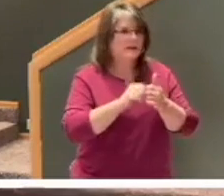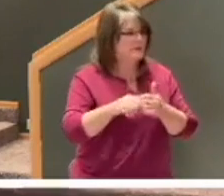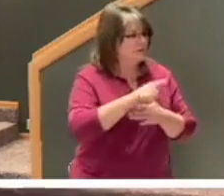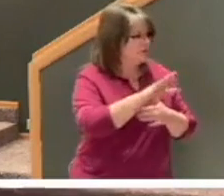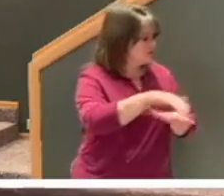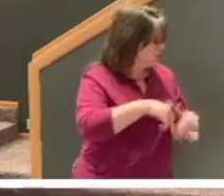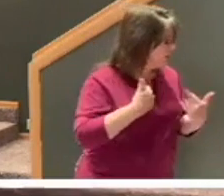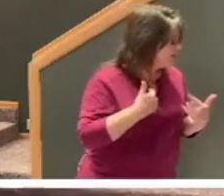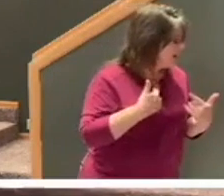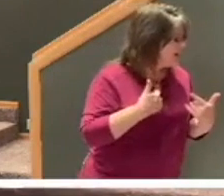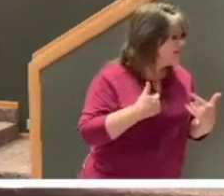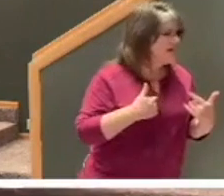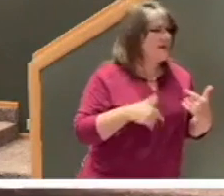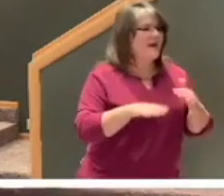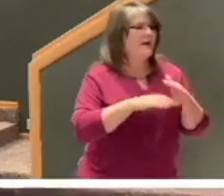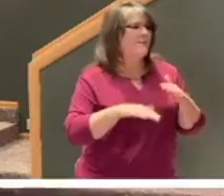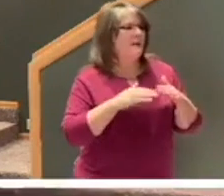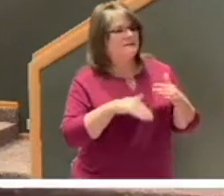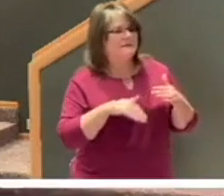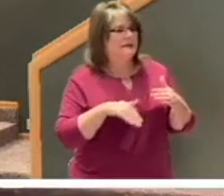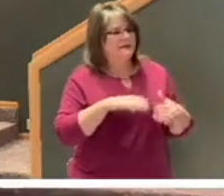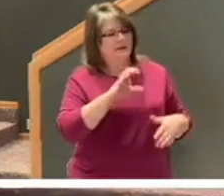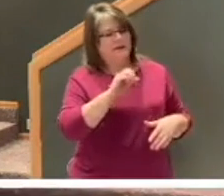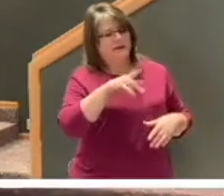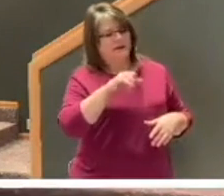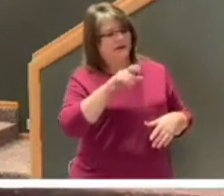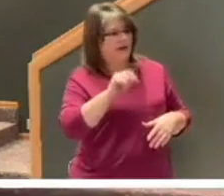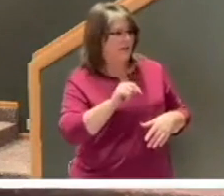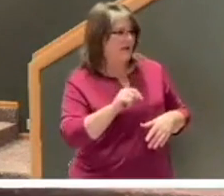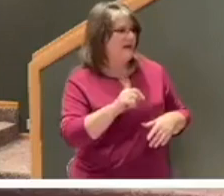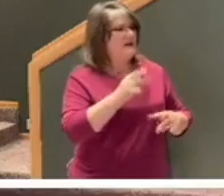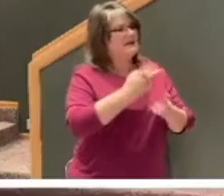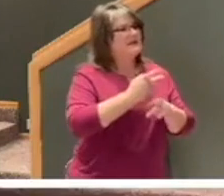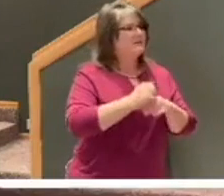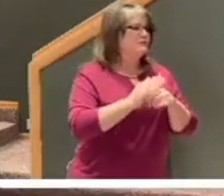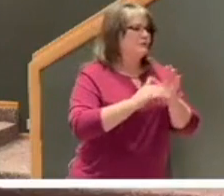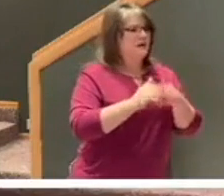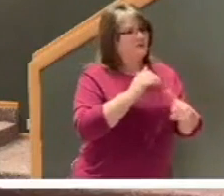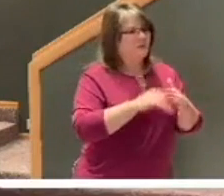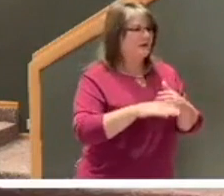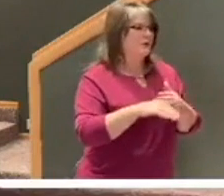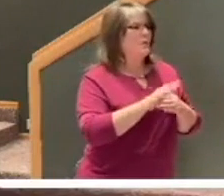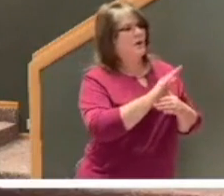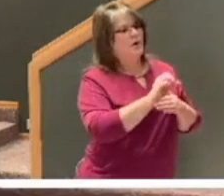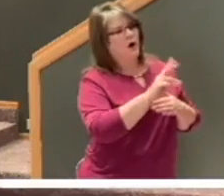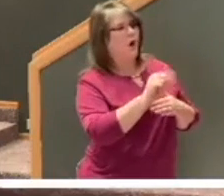your life. It's basically a cop-out because it keeps you comfy in your own little bubble.